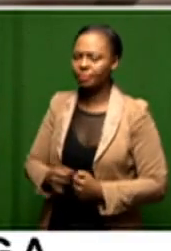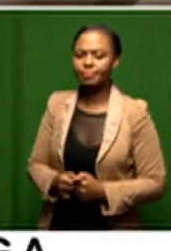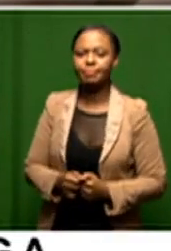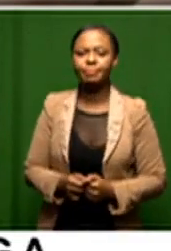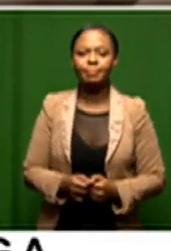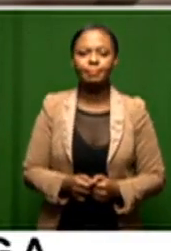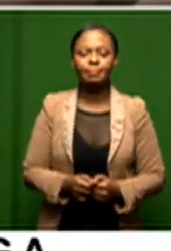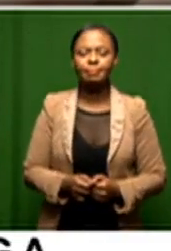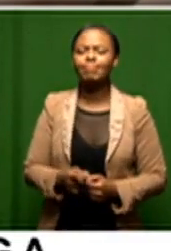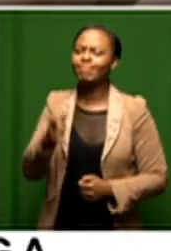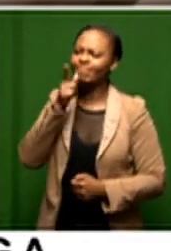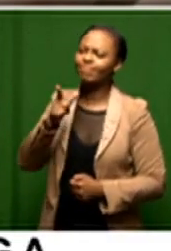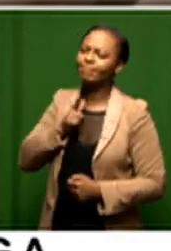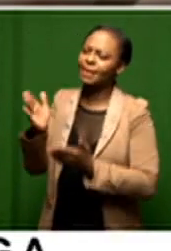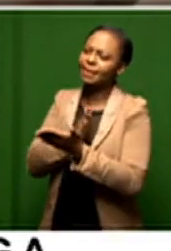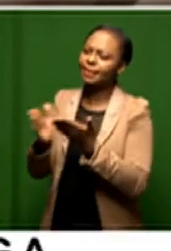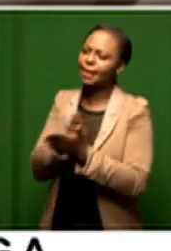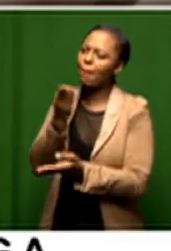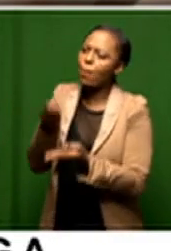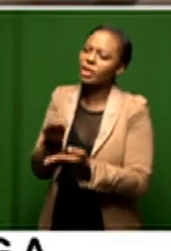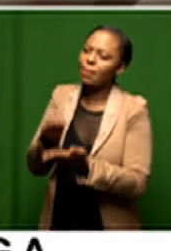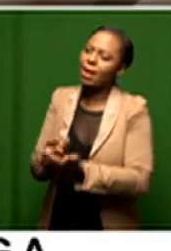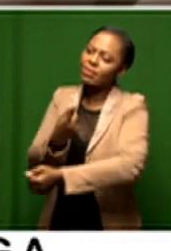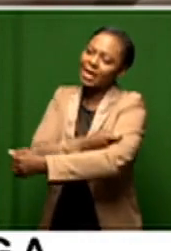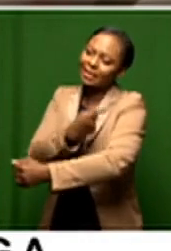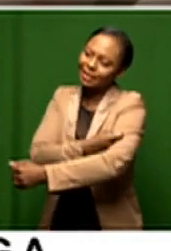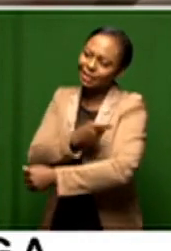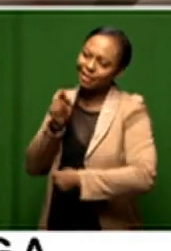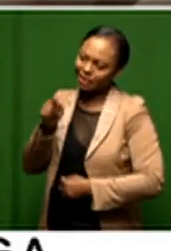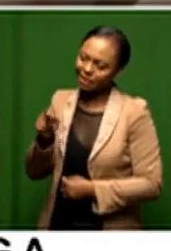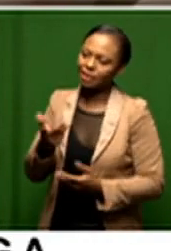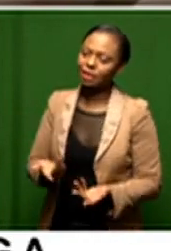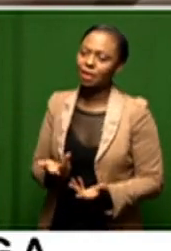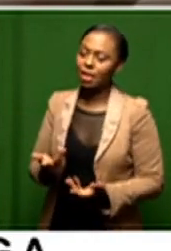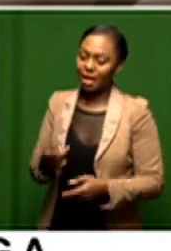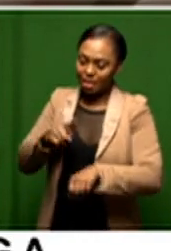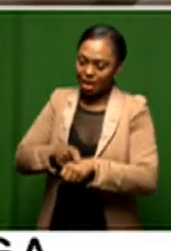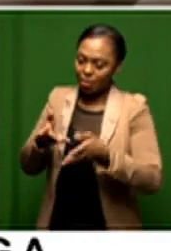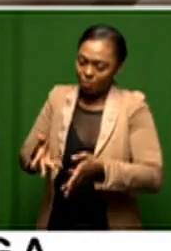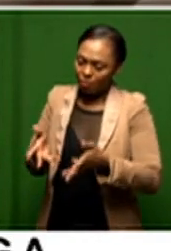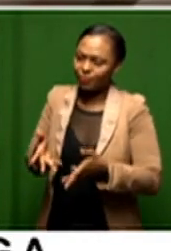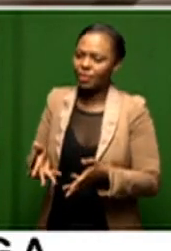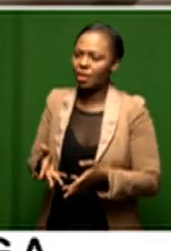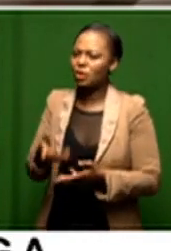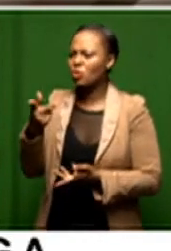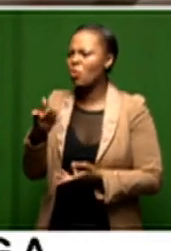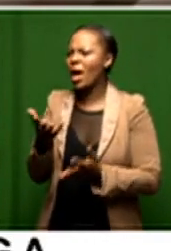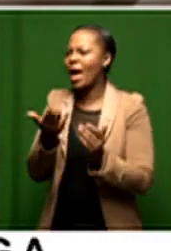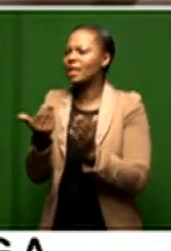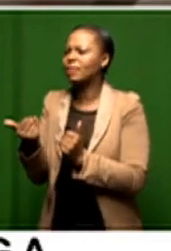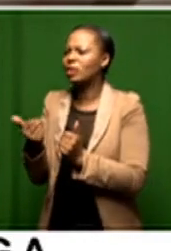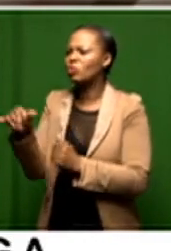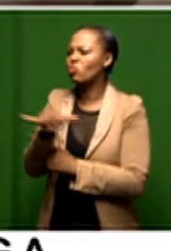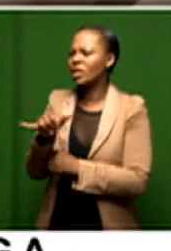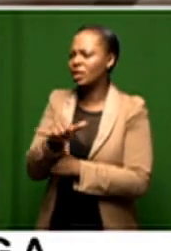talk about some of the possible vaccines. At this time, what exactly are you looking at? Which ones are